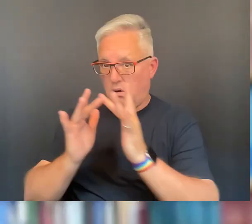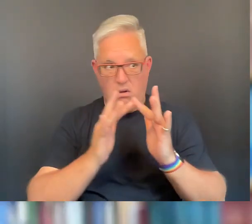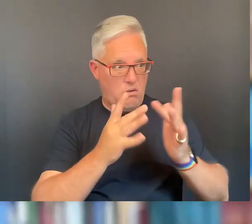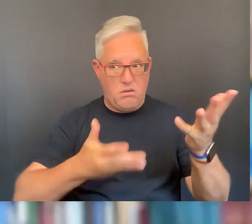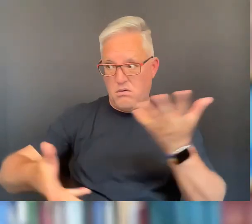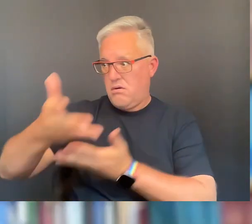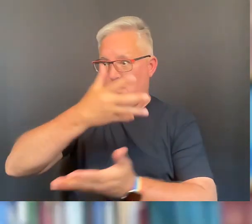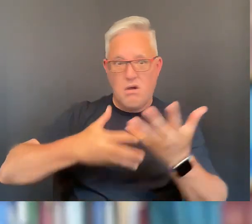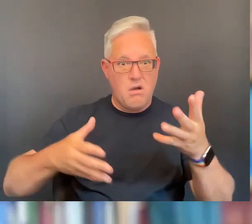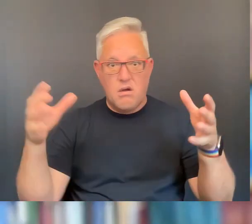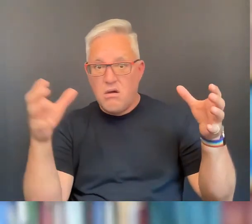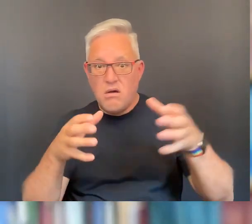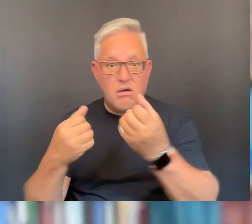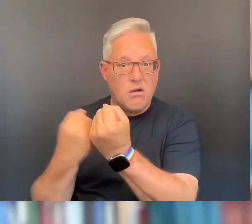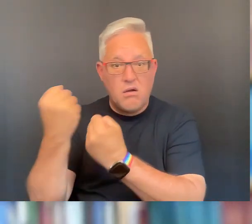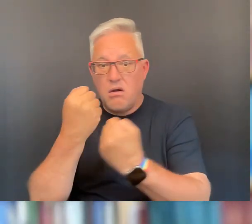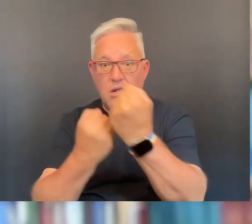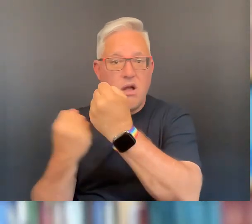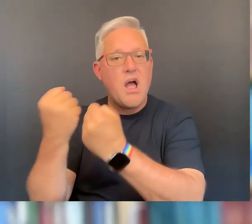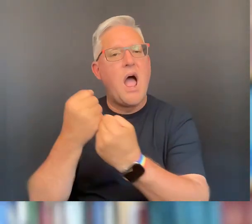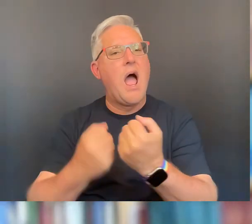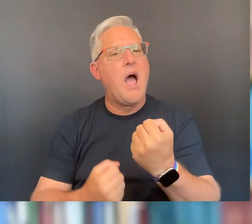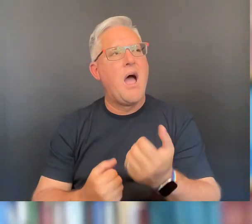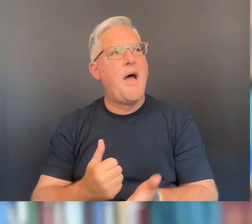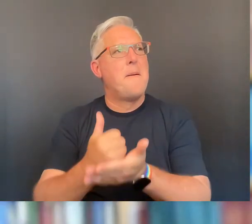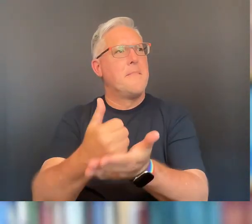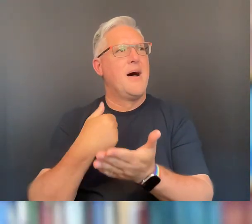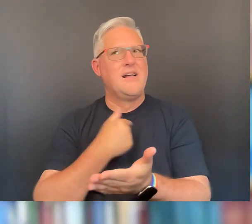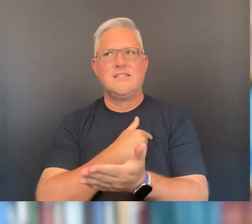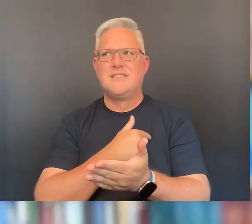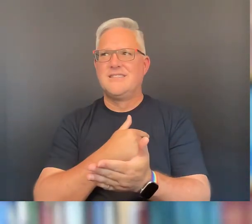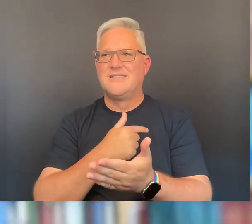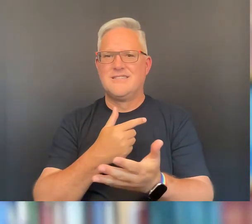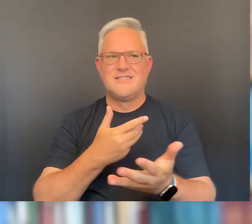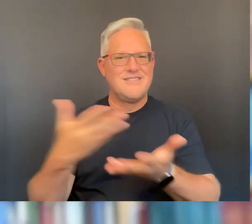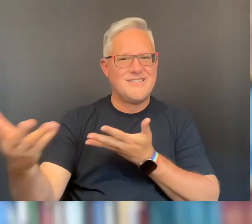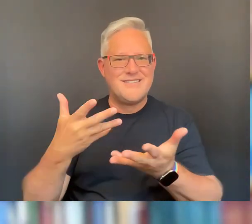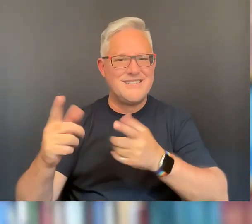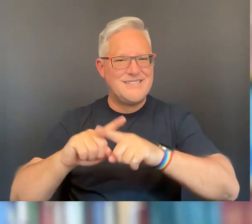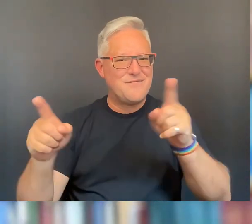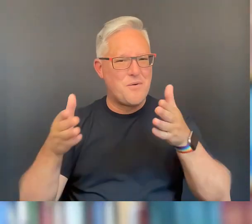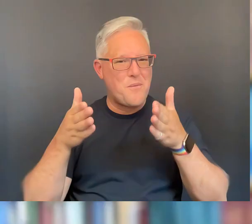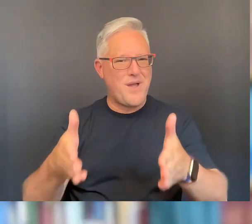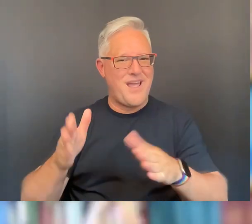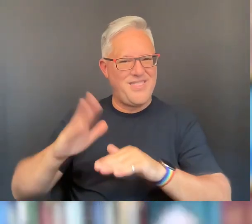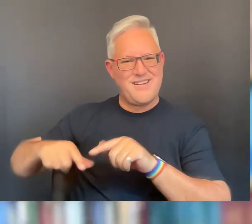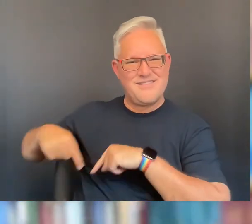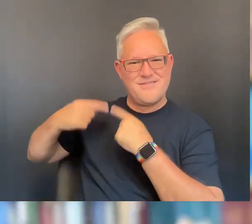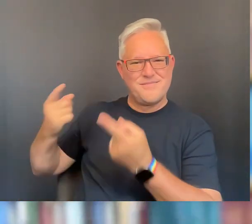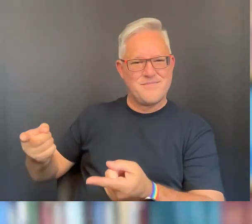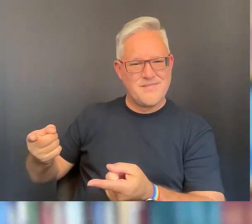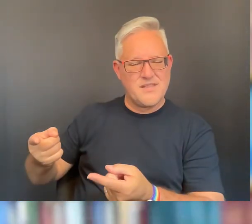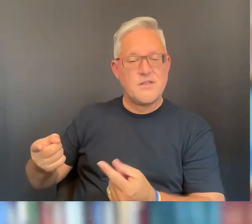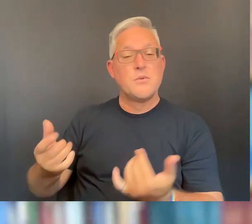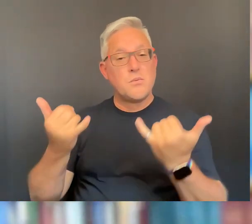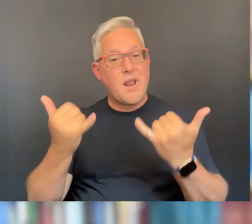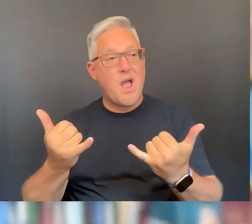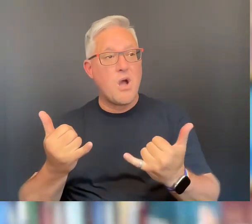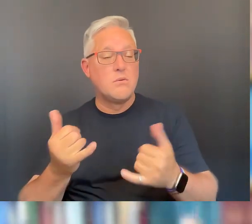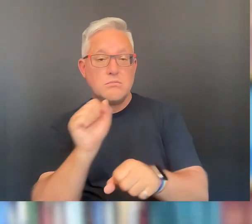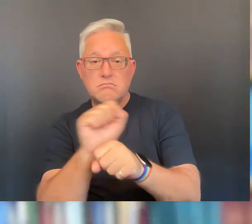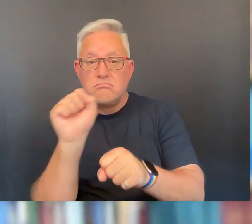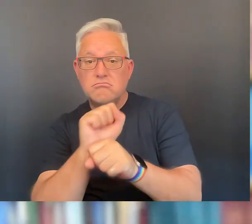have also spurred other ways of engaging as congregations, as we realize that not only in this work of racial justice,